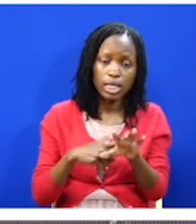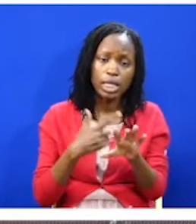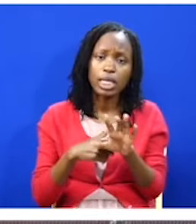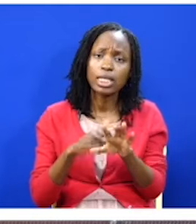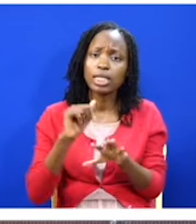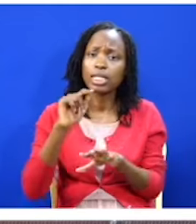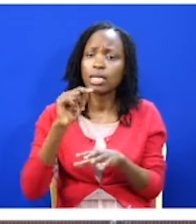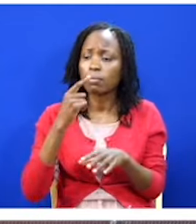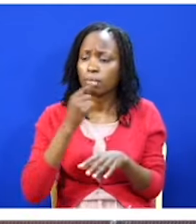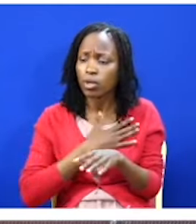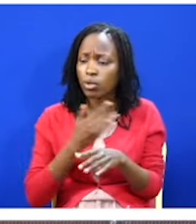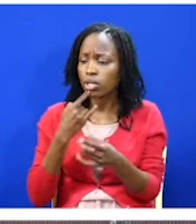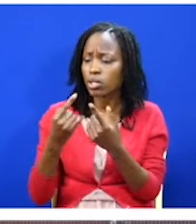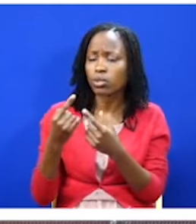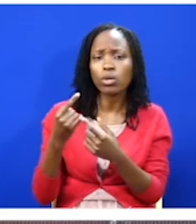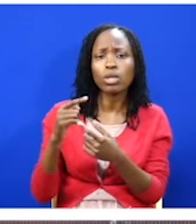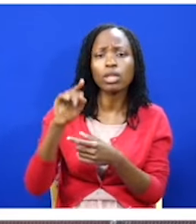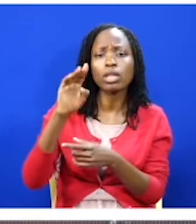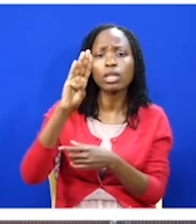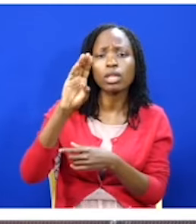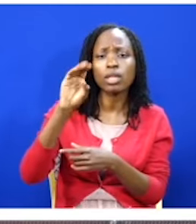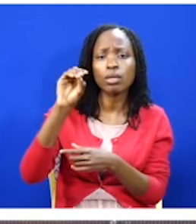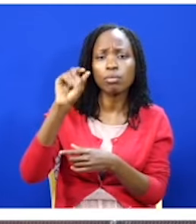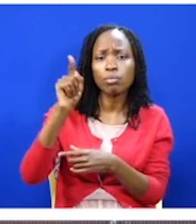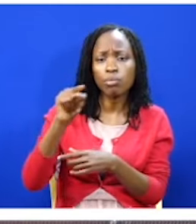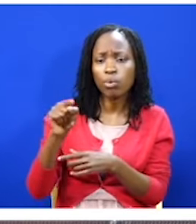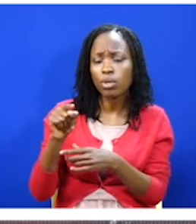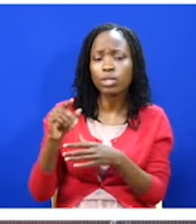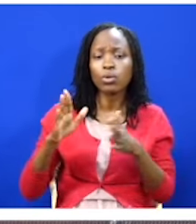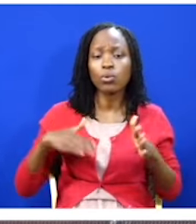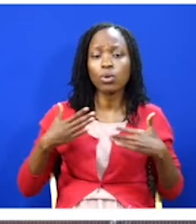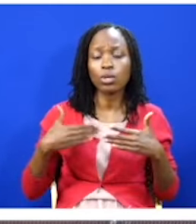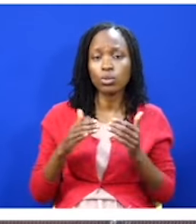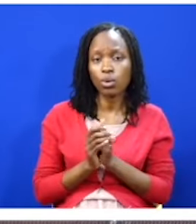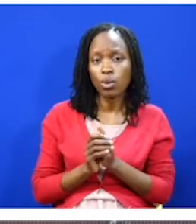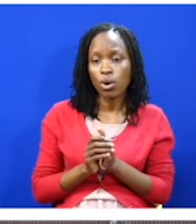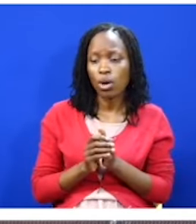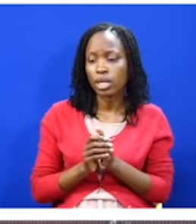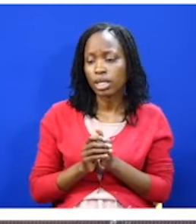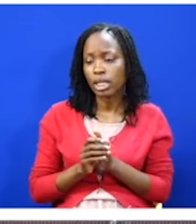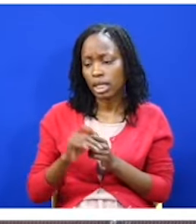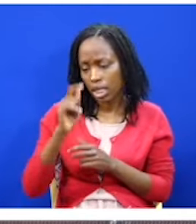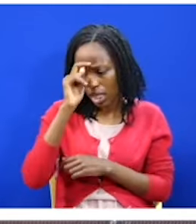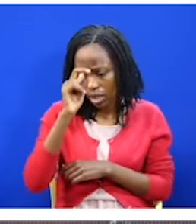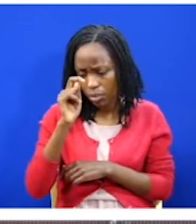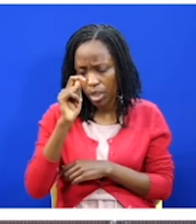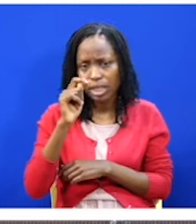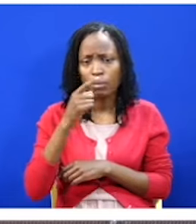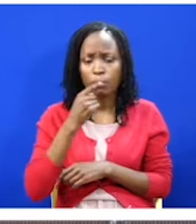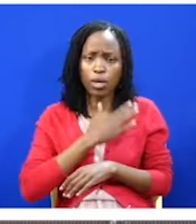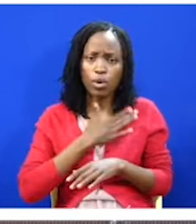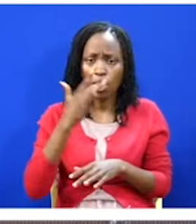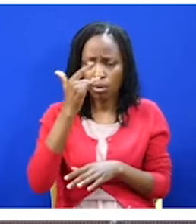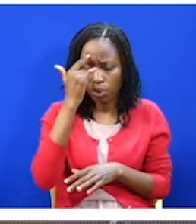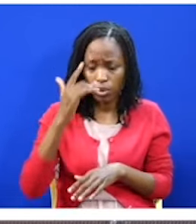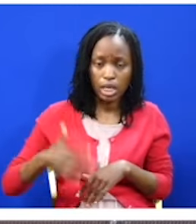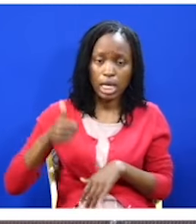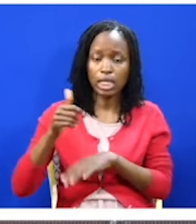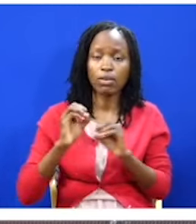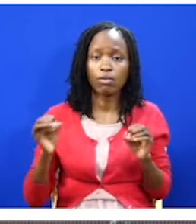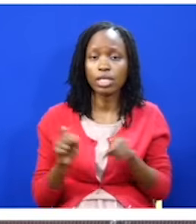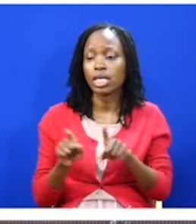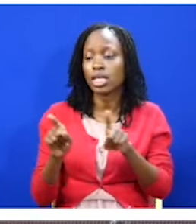to Boaz about it, he was delighted. He respected Ruth for her unselfish care for her mother-in-law and also came to love her